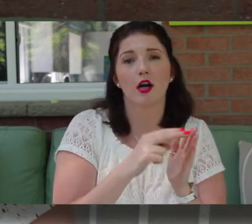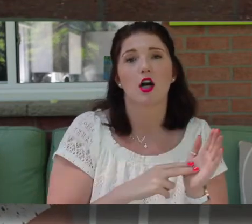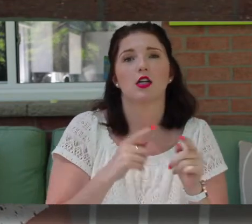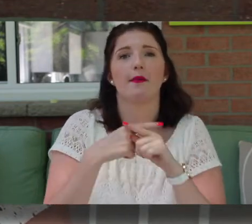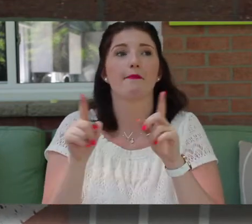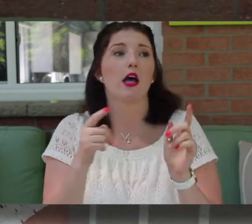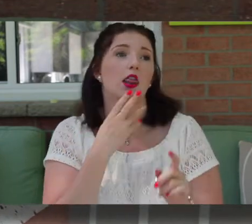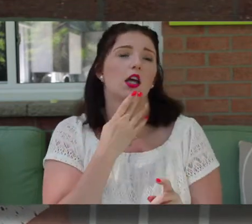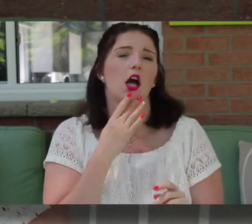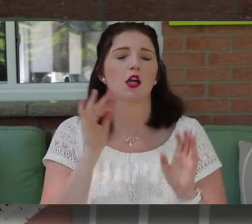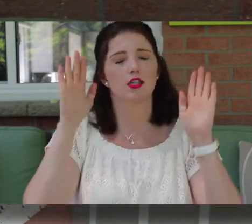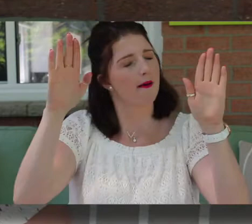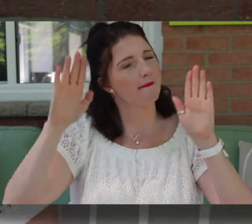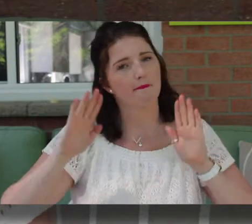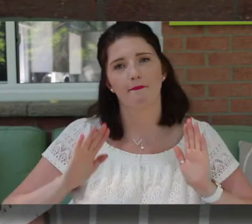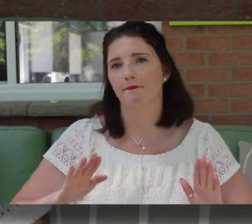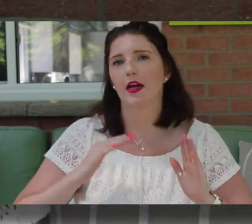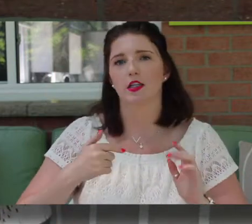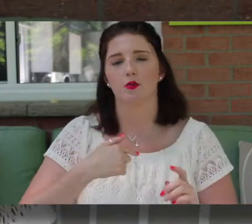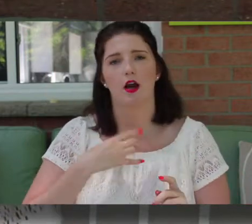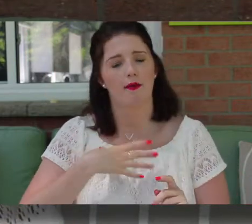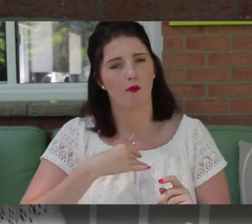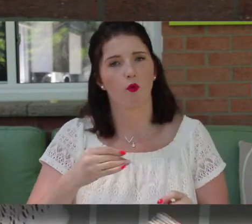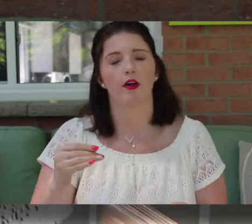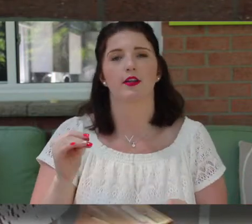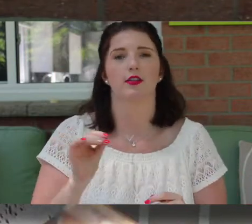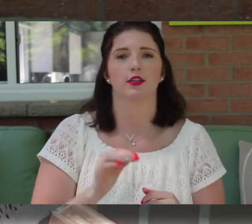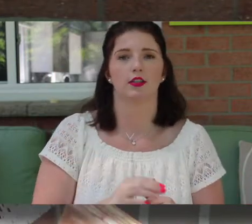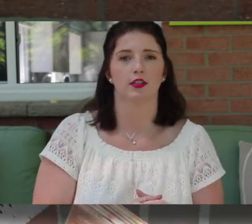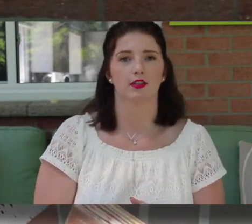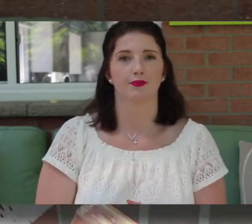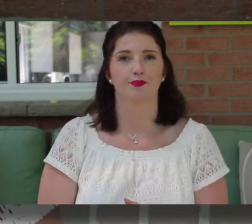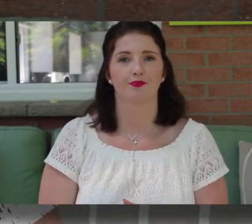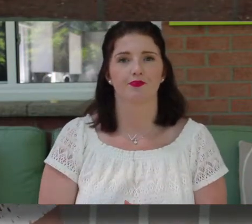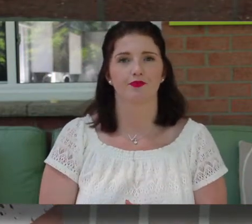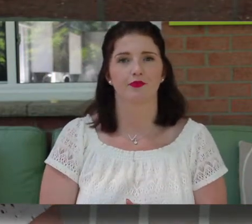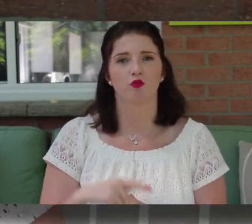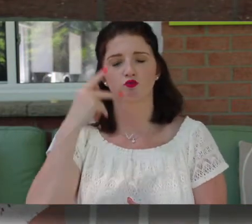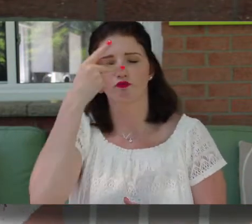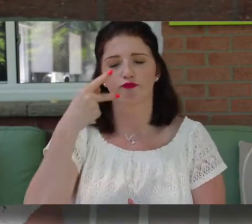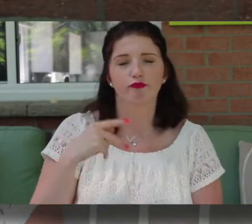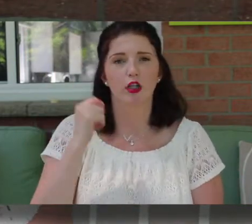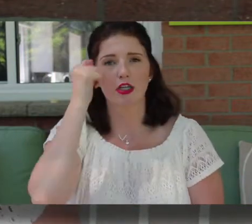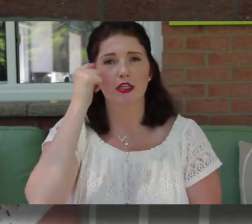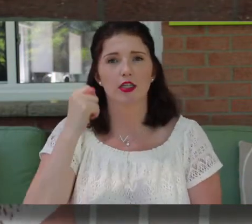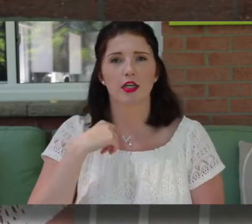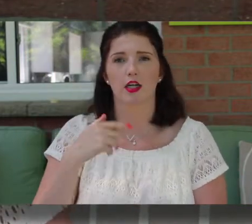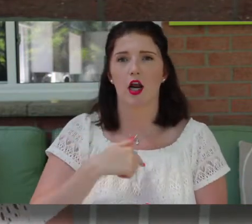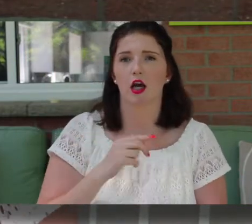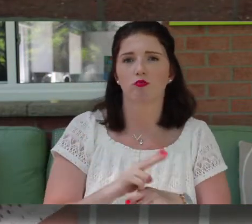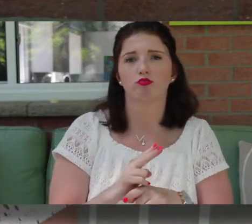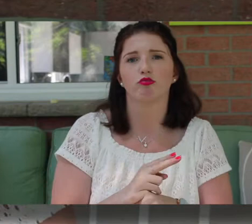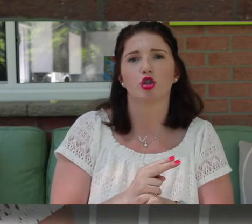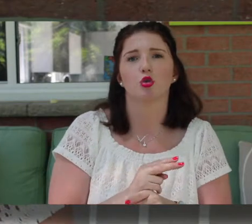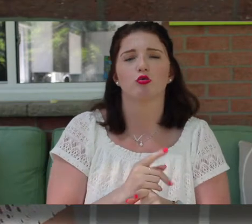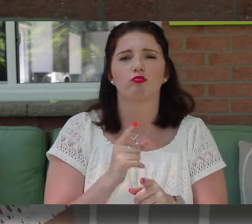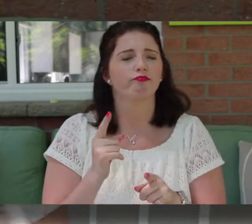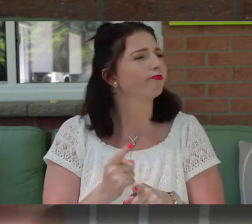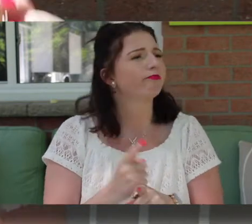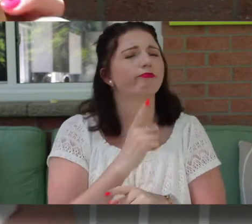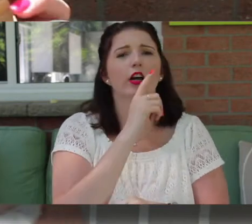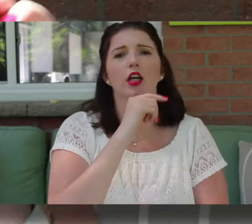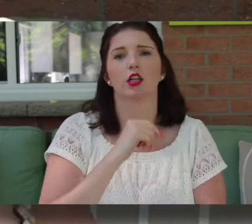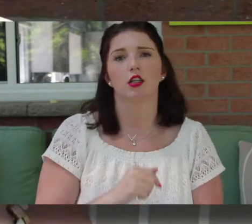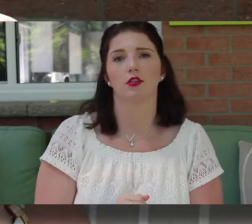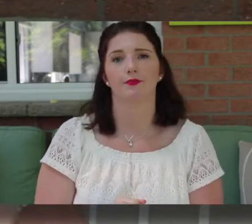lighter shade, just because I find sometimes if I go a little heavy-handed on the regular Hoola, I look kind of ridiculous when I'm at my lightest. But now